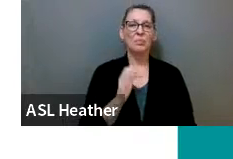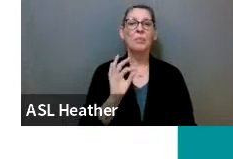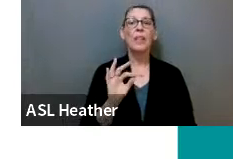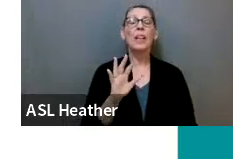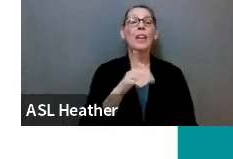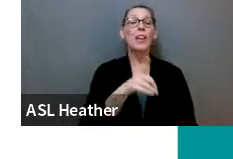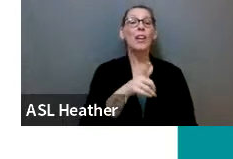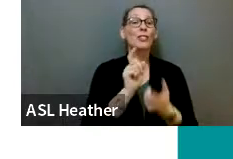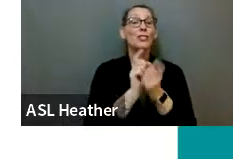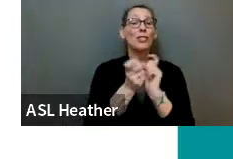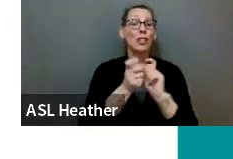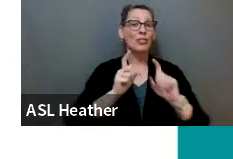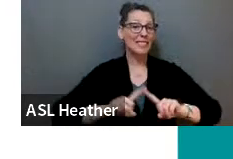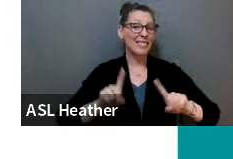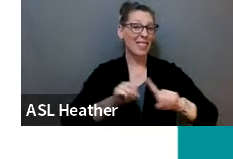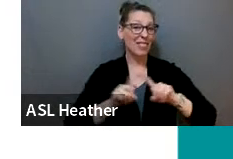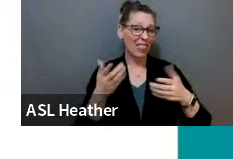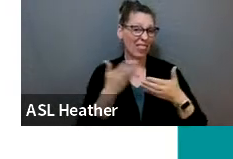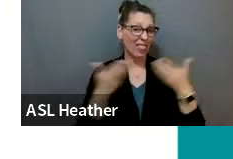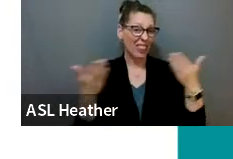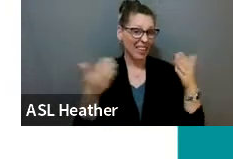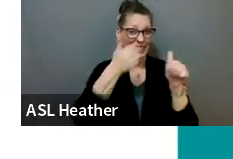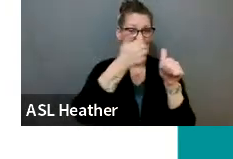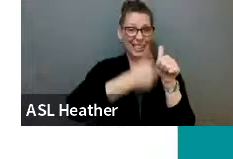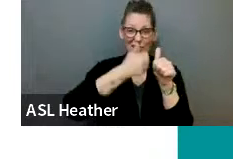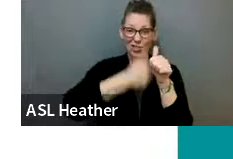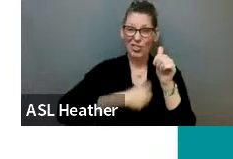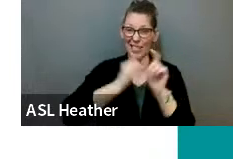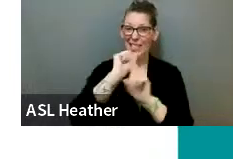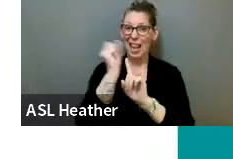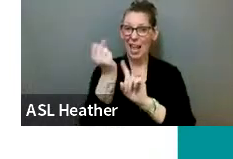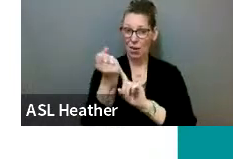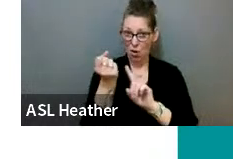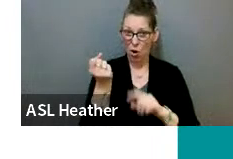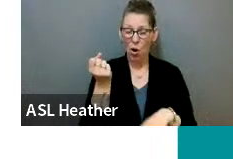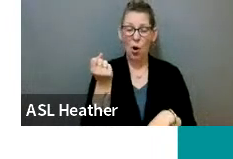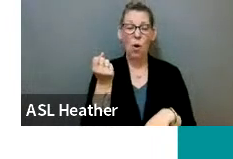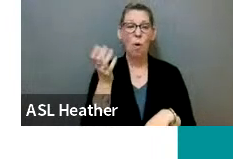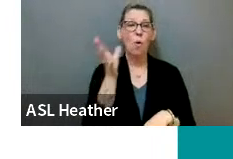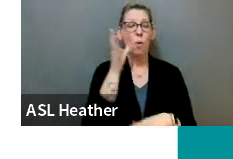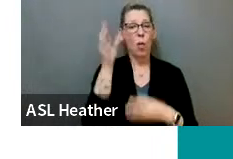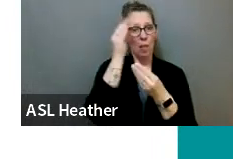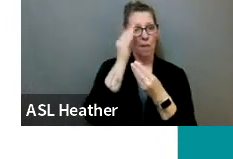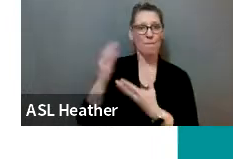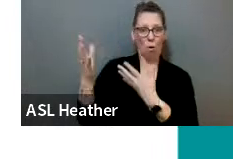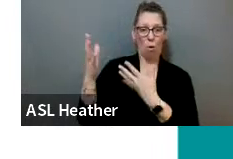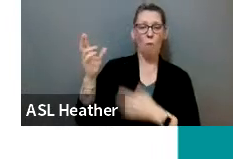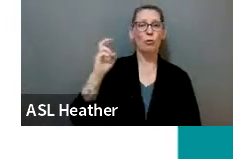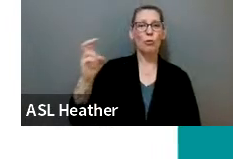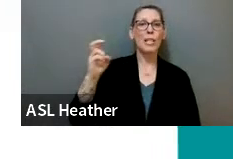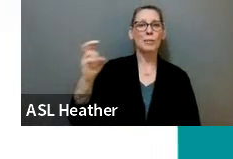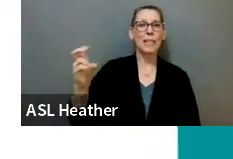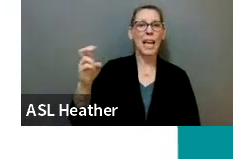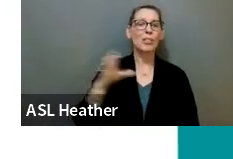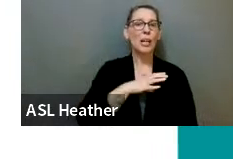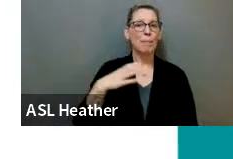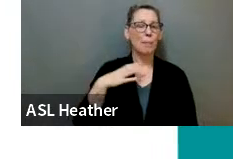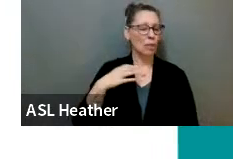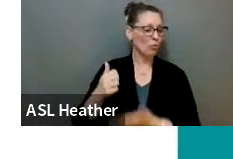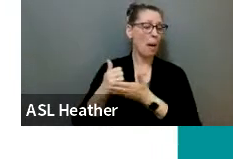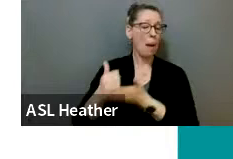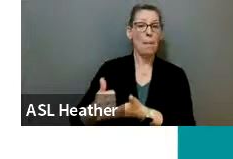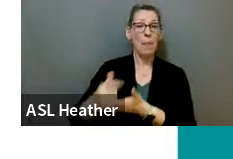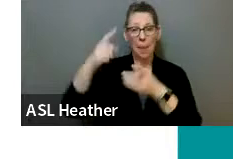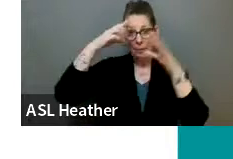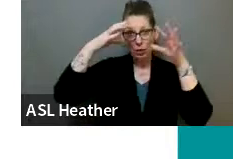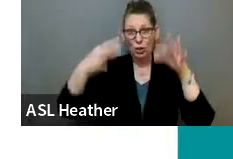It changes different things in each of those scenarios, and it informs the transportation commissions to help them determine